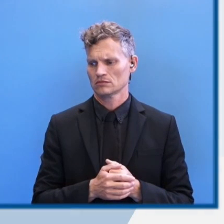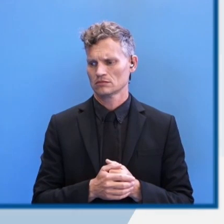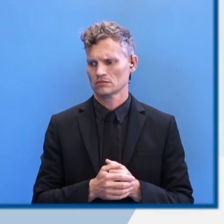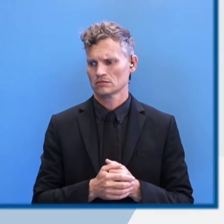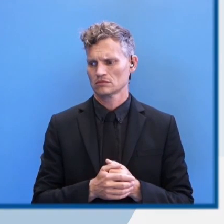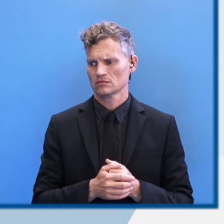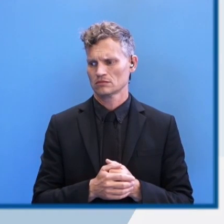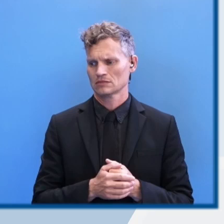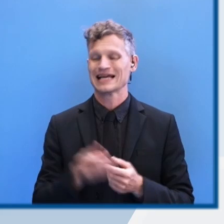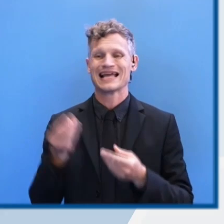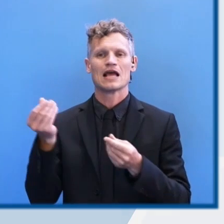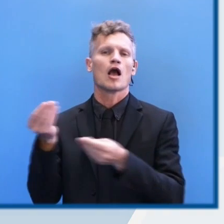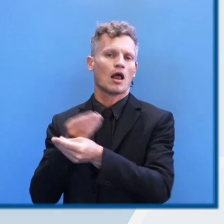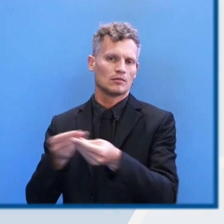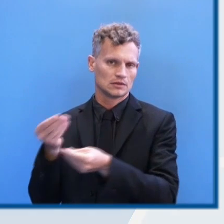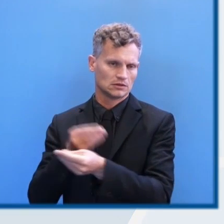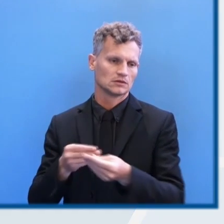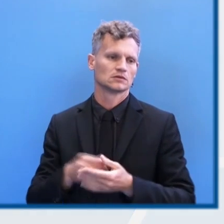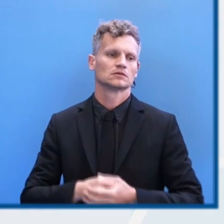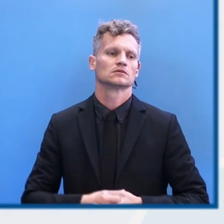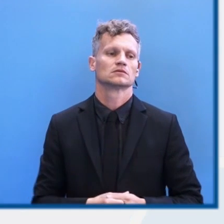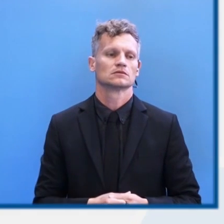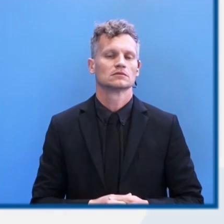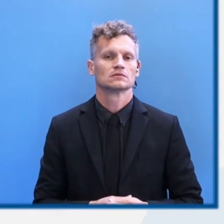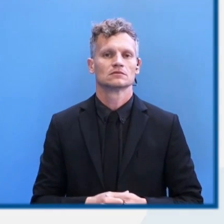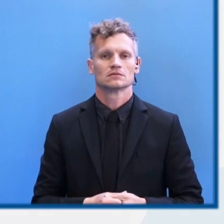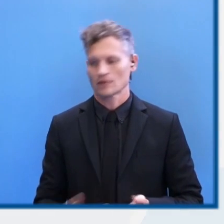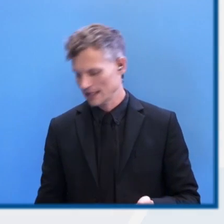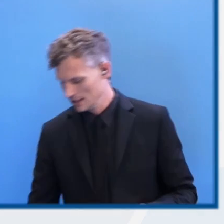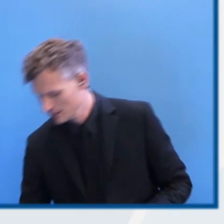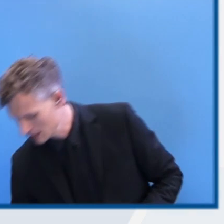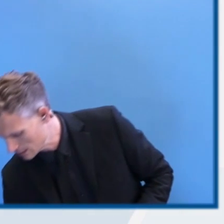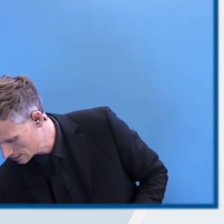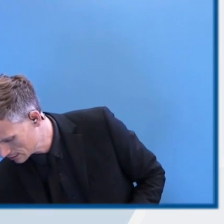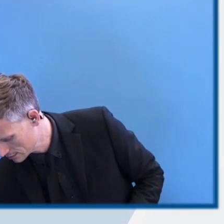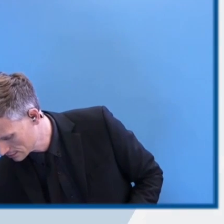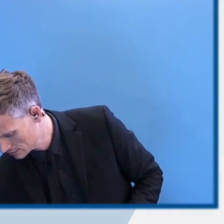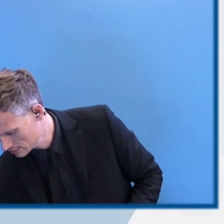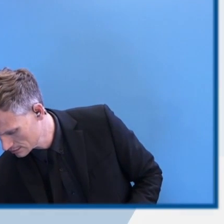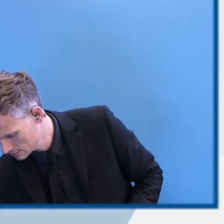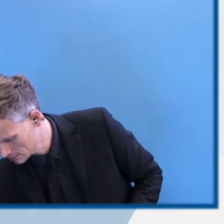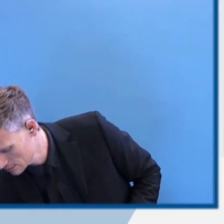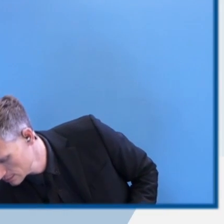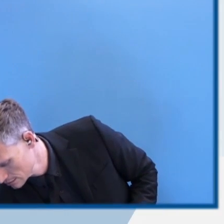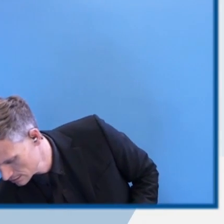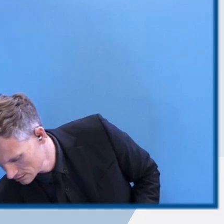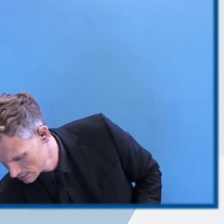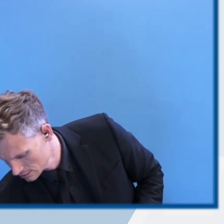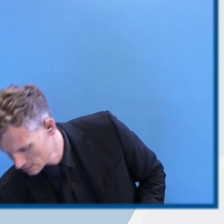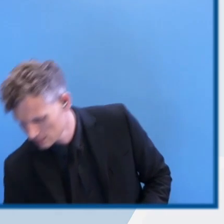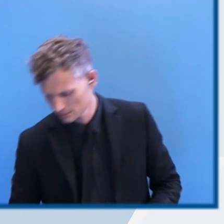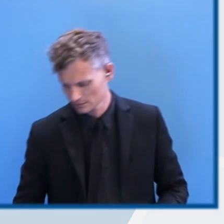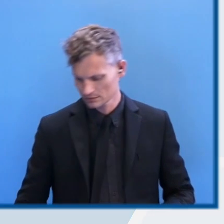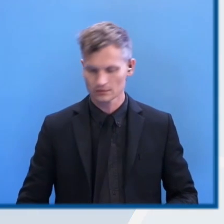disaster scientists together with models from the economic field. One more thing is that we